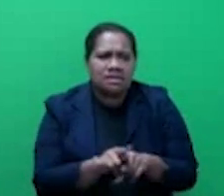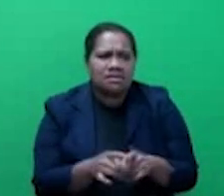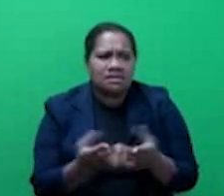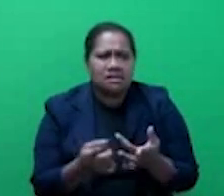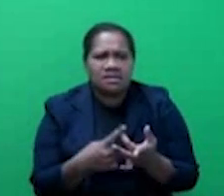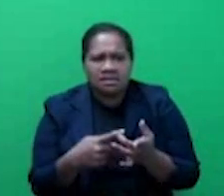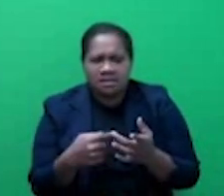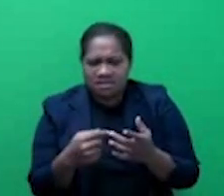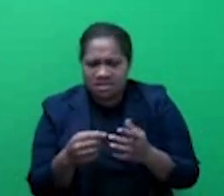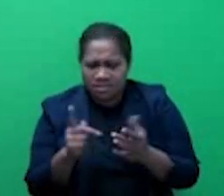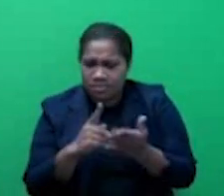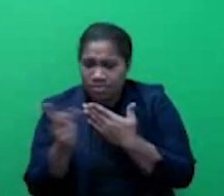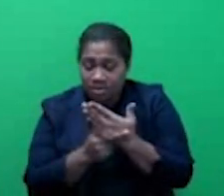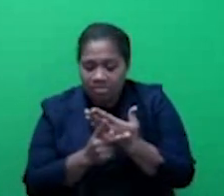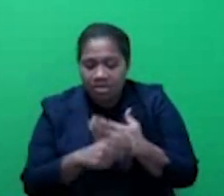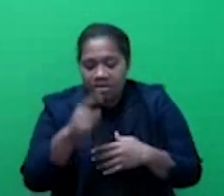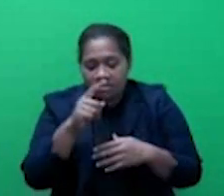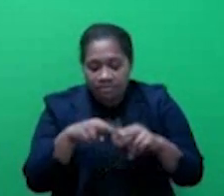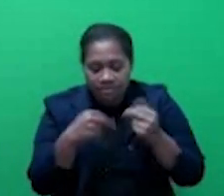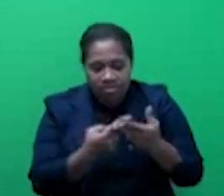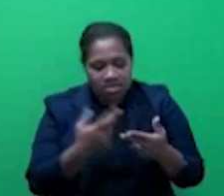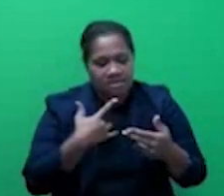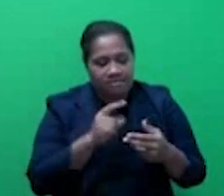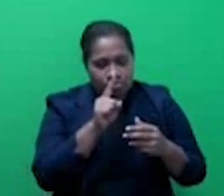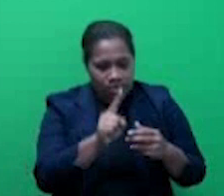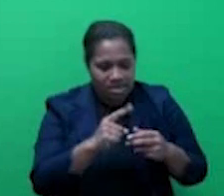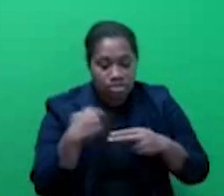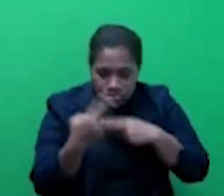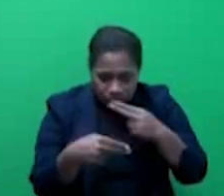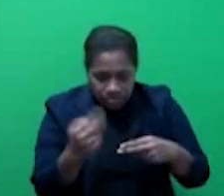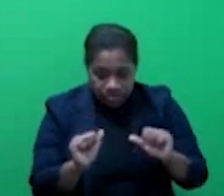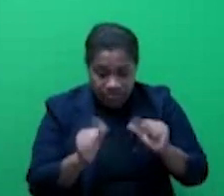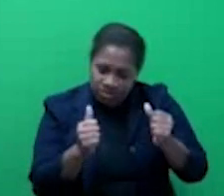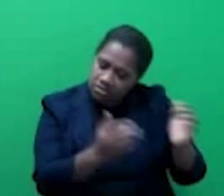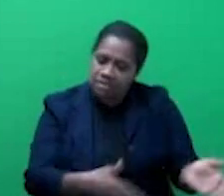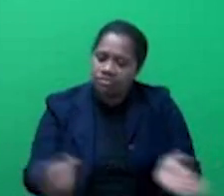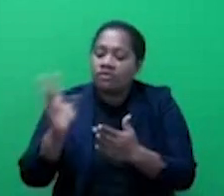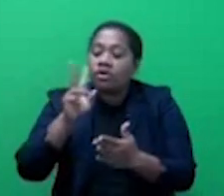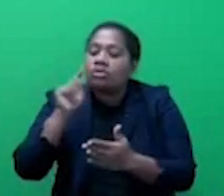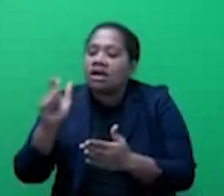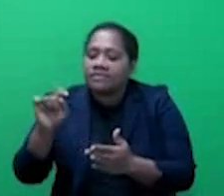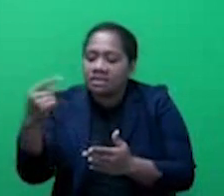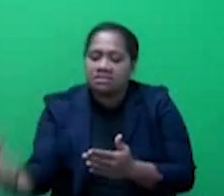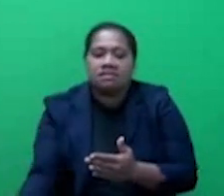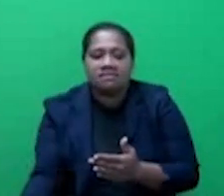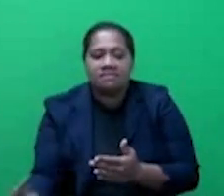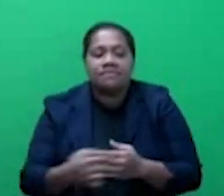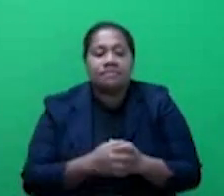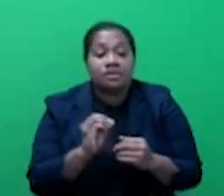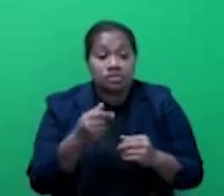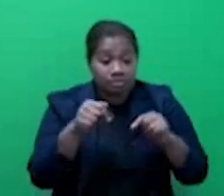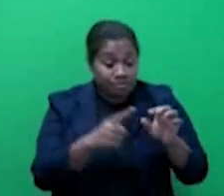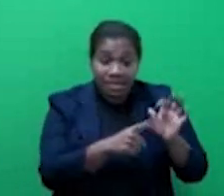family can live only for one generation and they have to move out and start looking after themselves. But